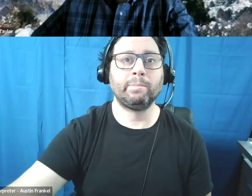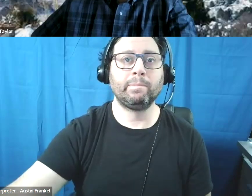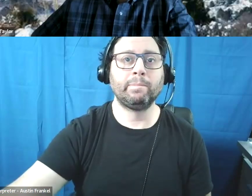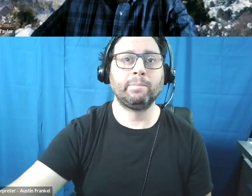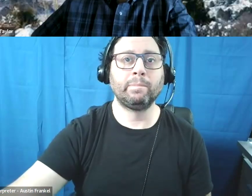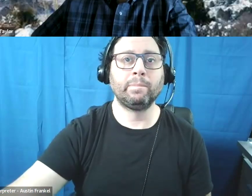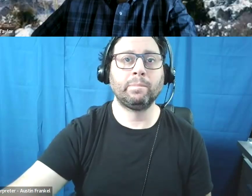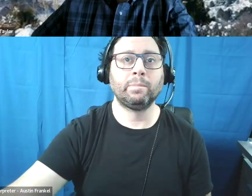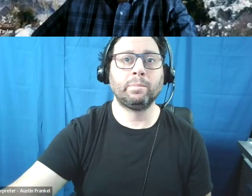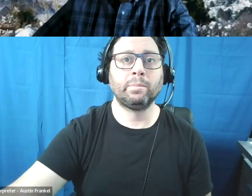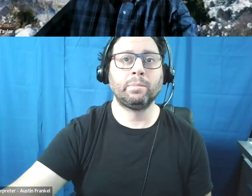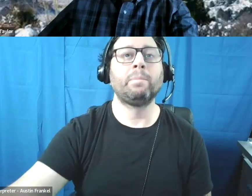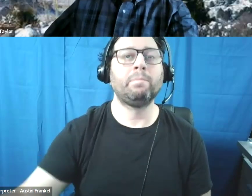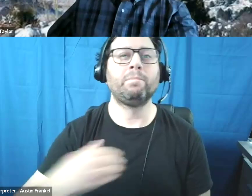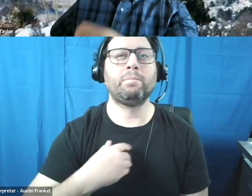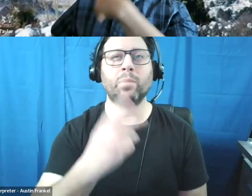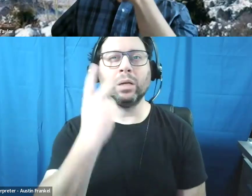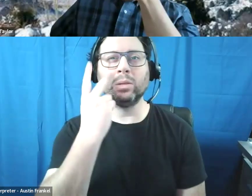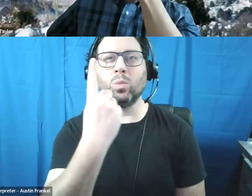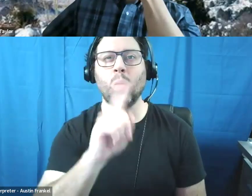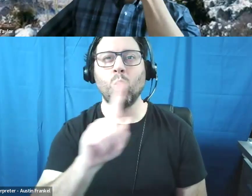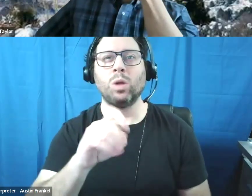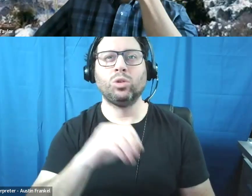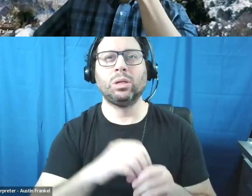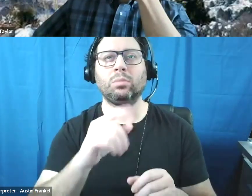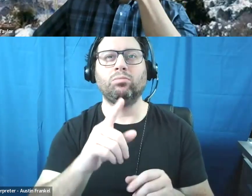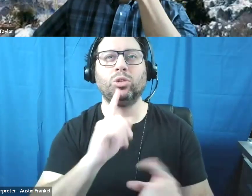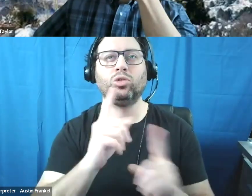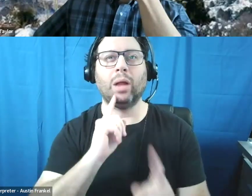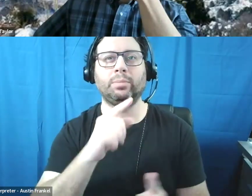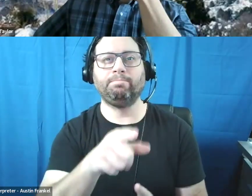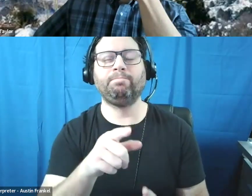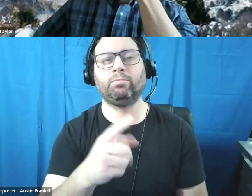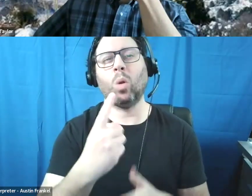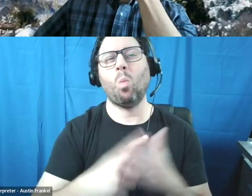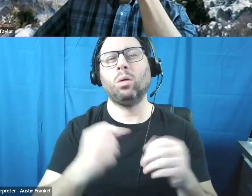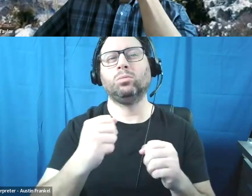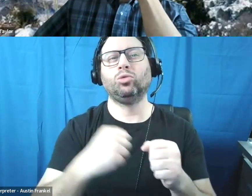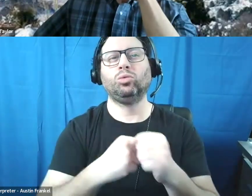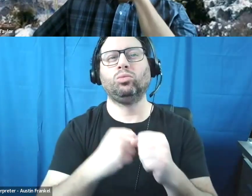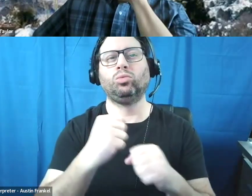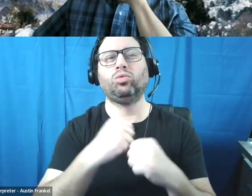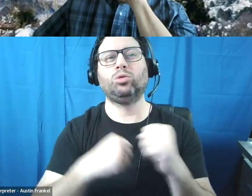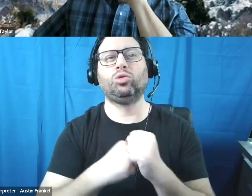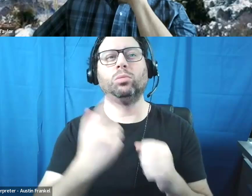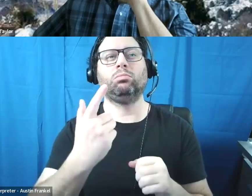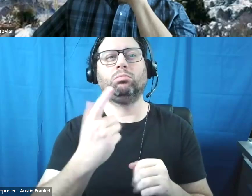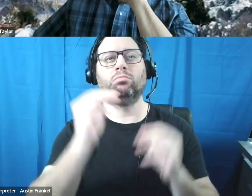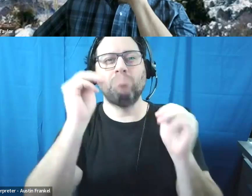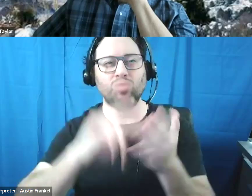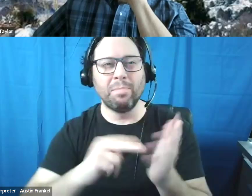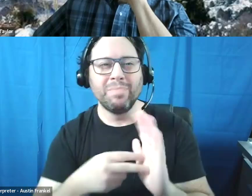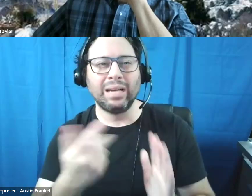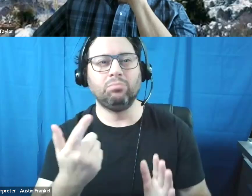I do actually see a question in the chat here. What does structured mentoring mean? Is it typically a certain number of meetings with mentors throughout